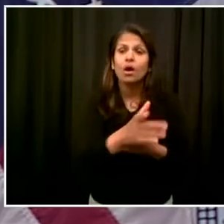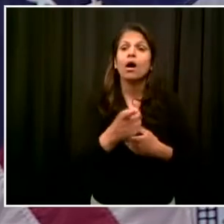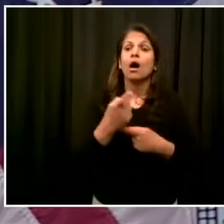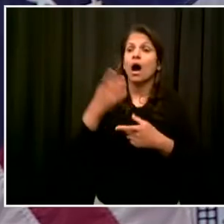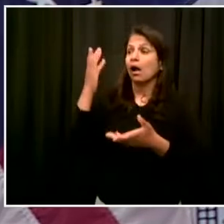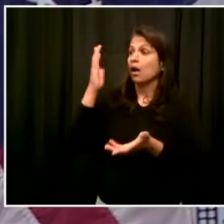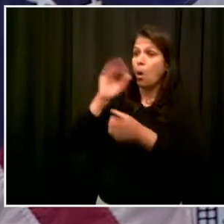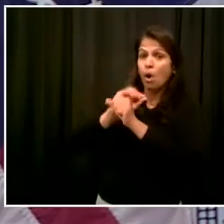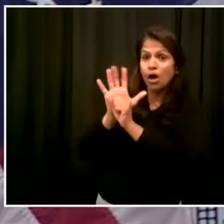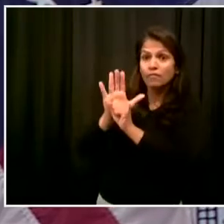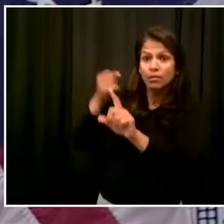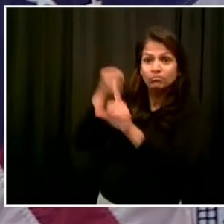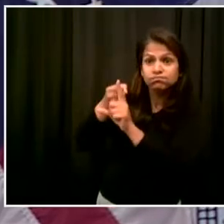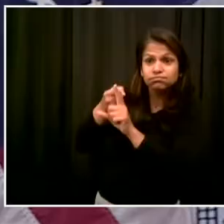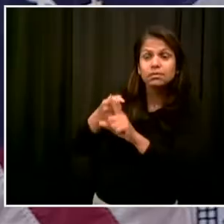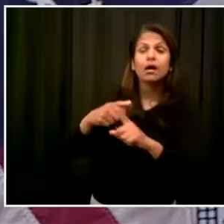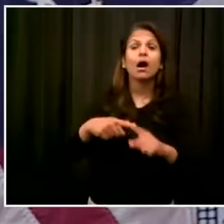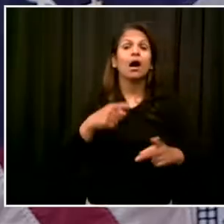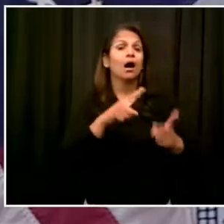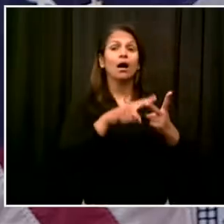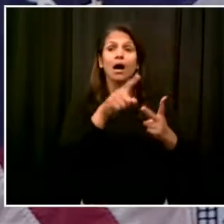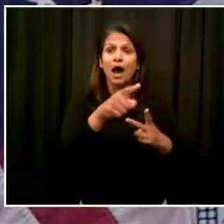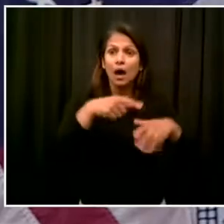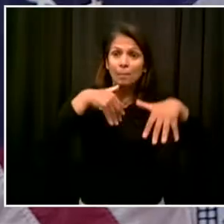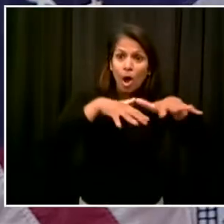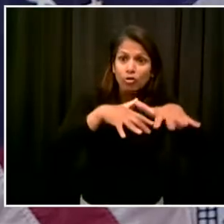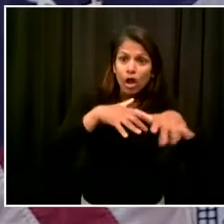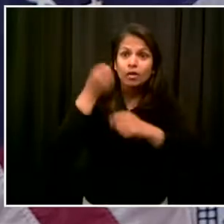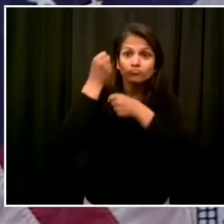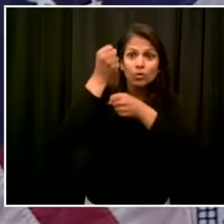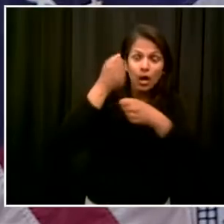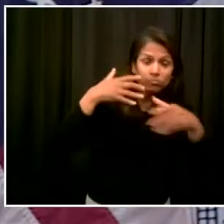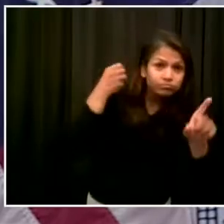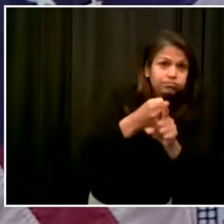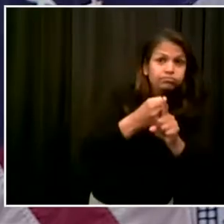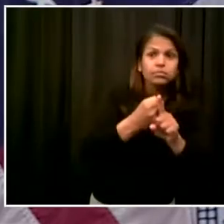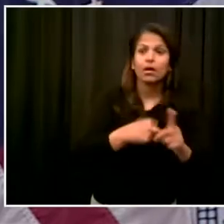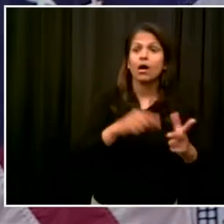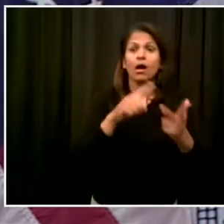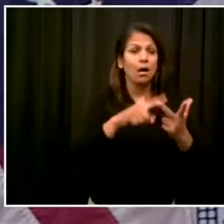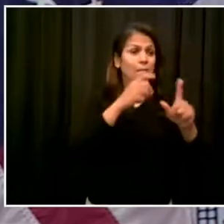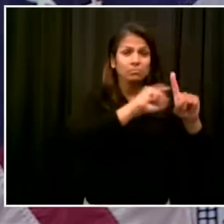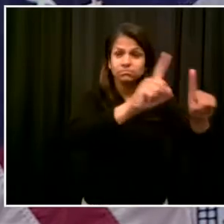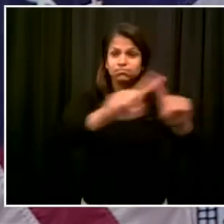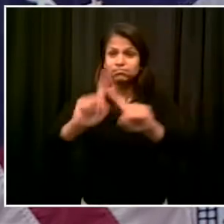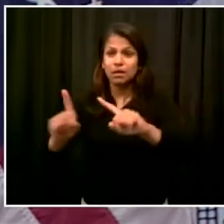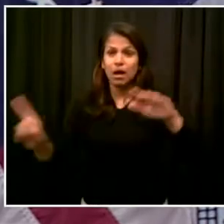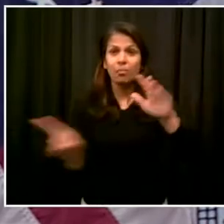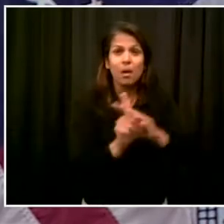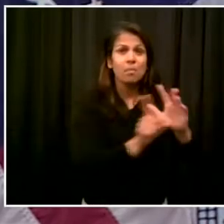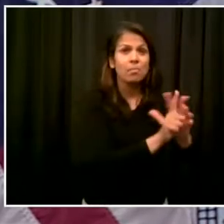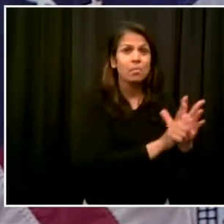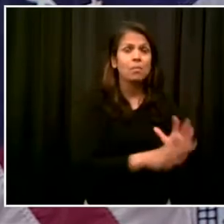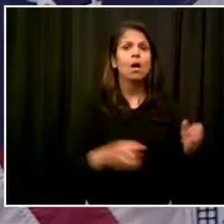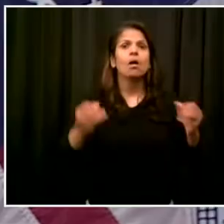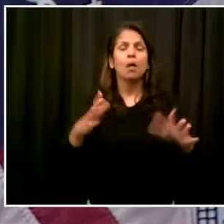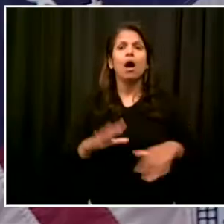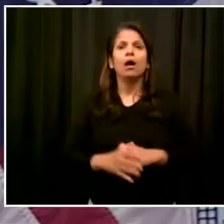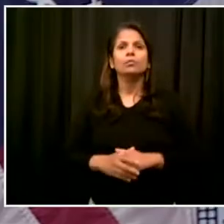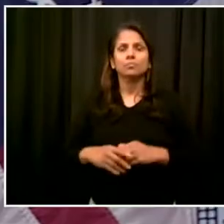generations. And all this is coming together on top of all the pain and all the challenges in this city because of the healthcare